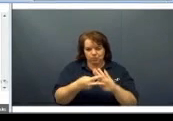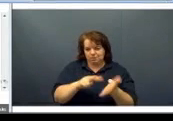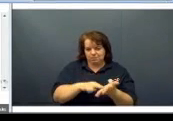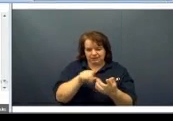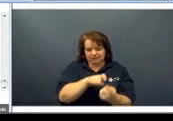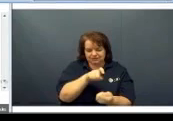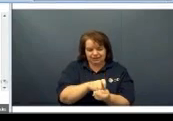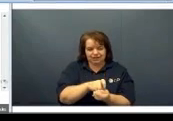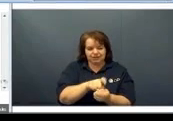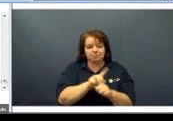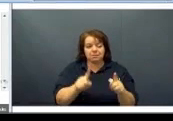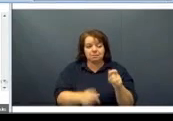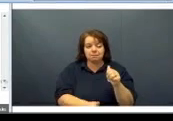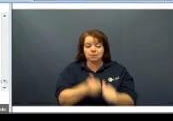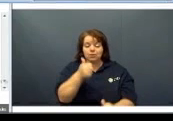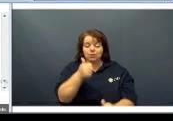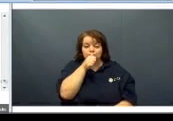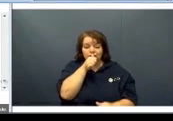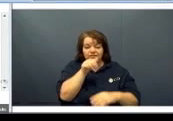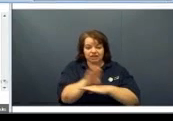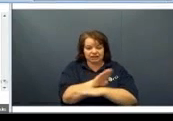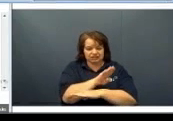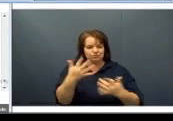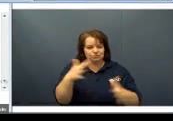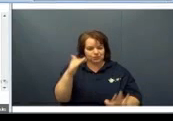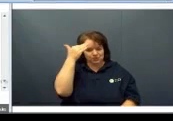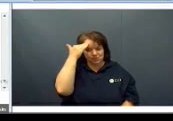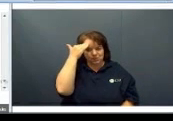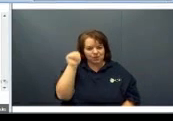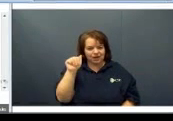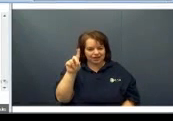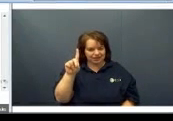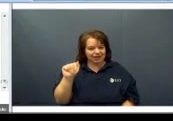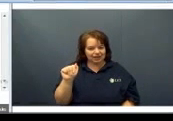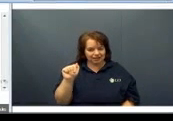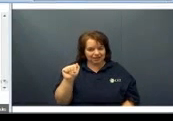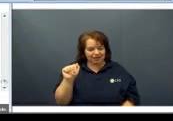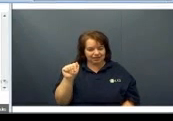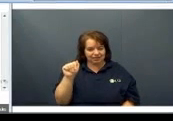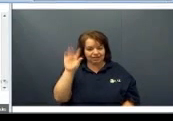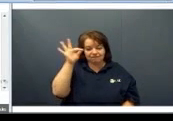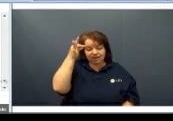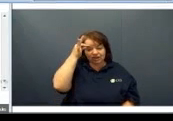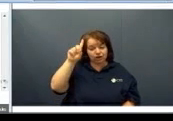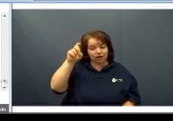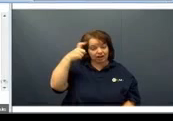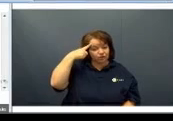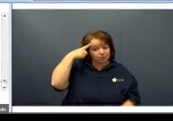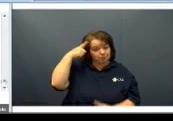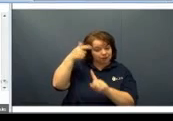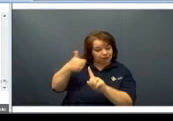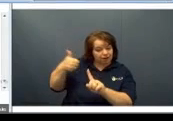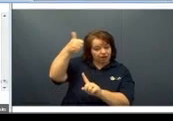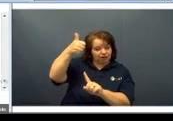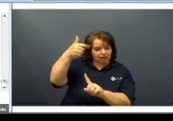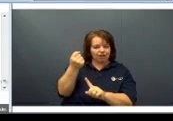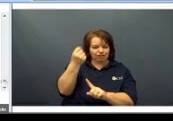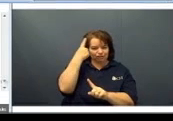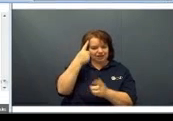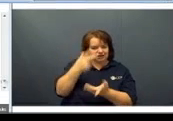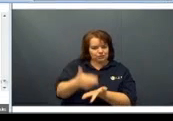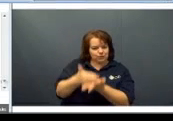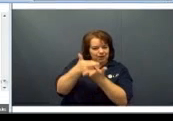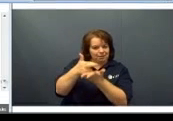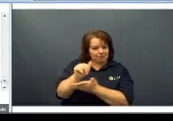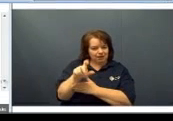that means later on in the presentation. But most private industry knows ADA, where the federal government